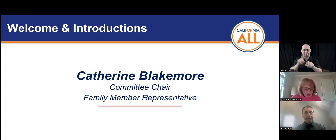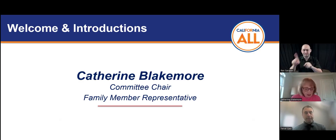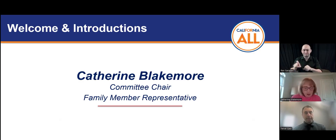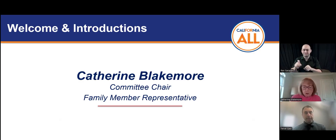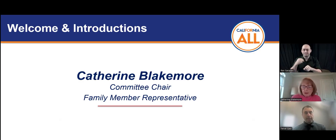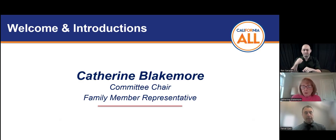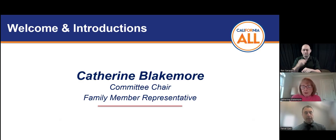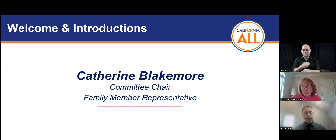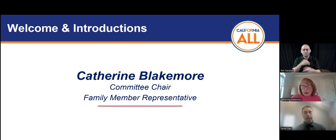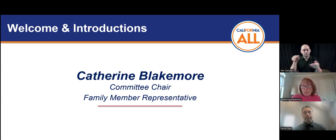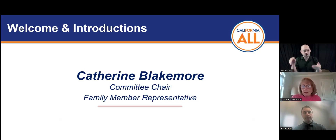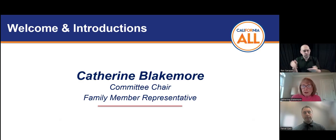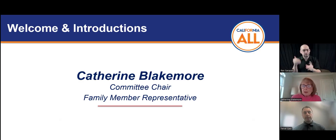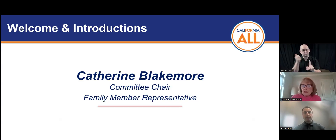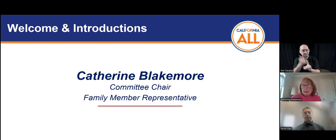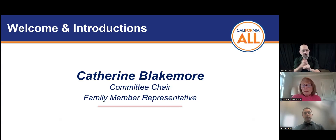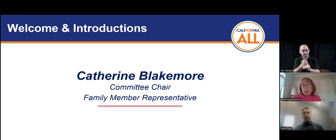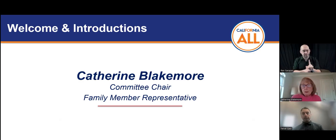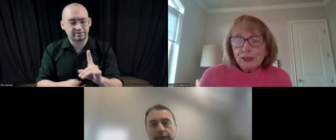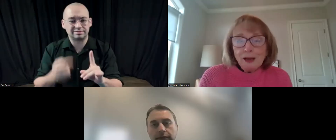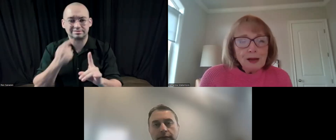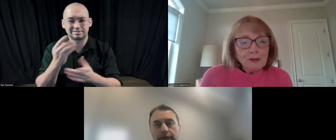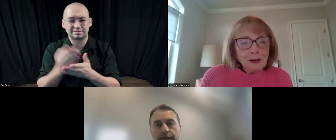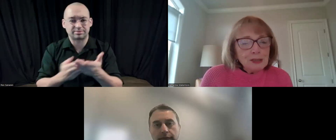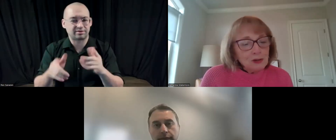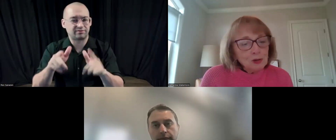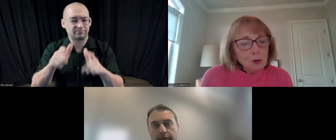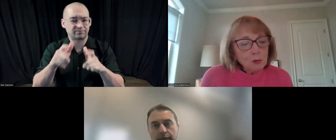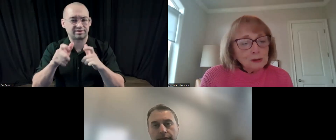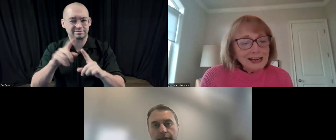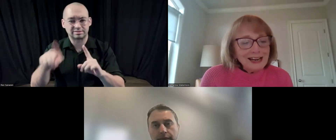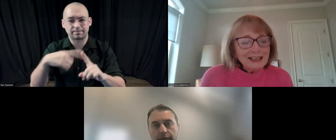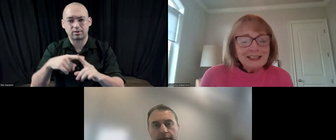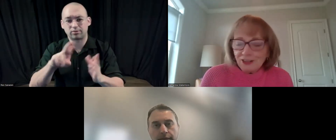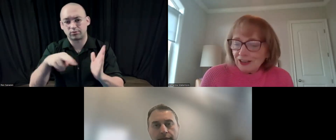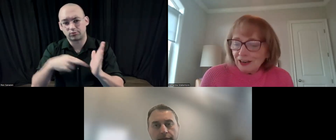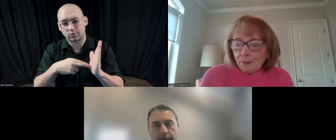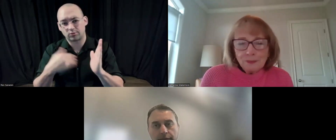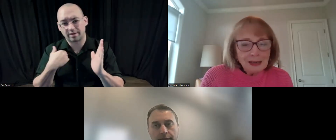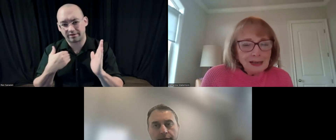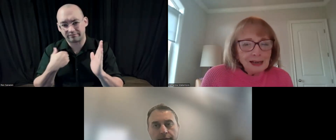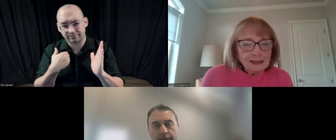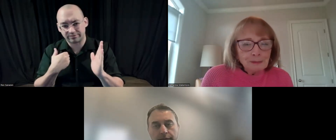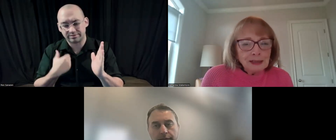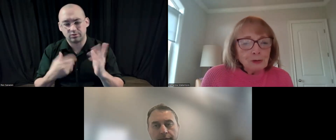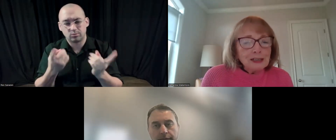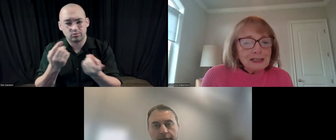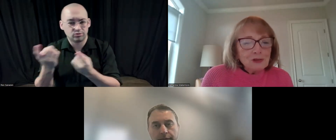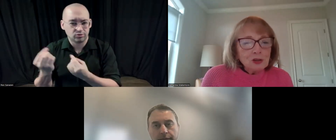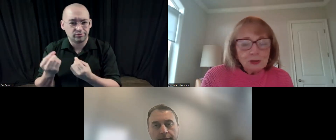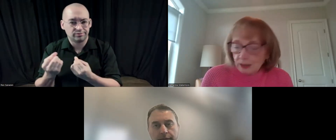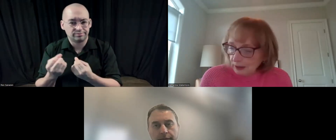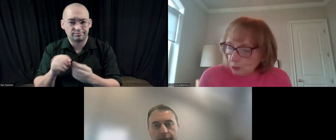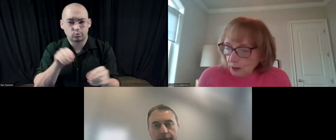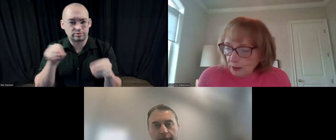introduce yourself and just say something briefly about the position you hold and the any